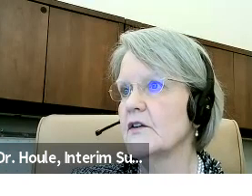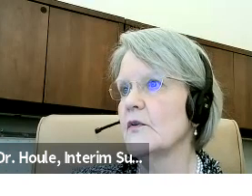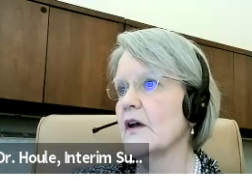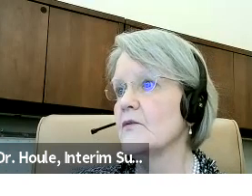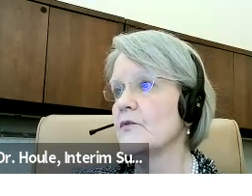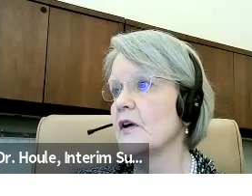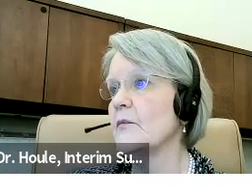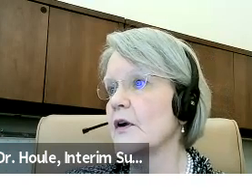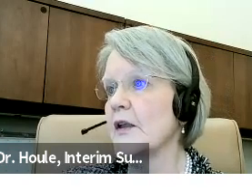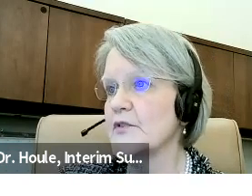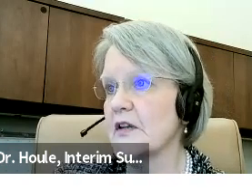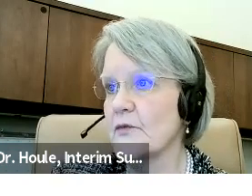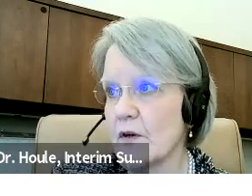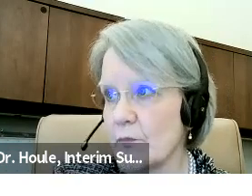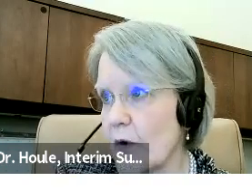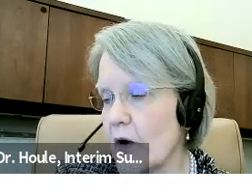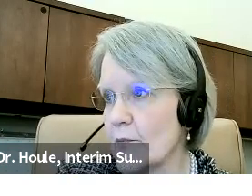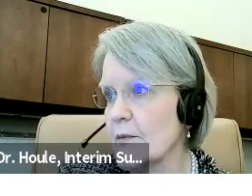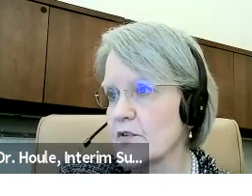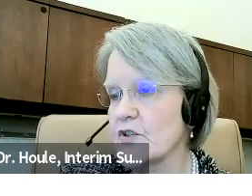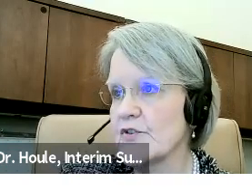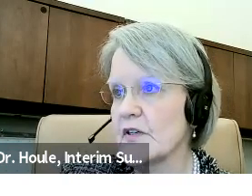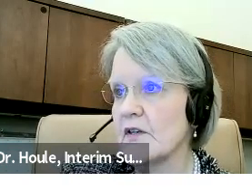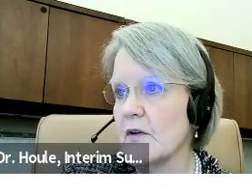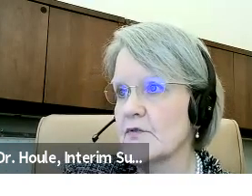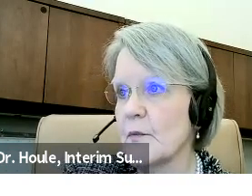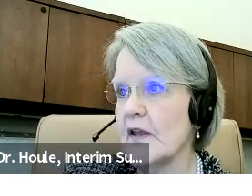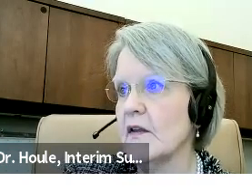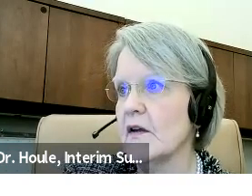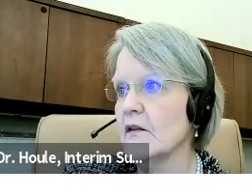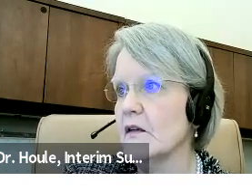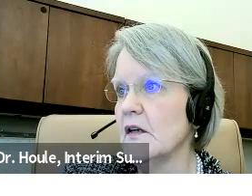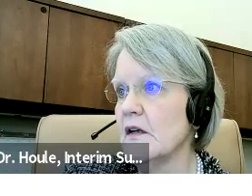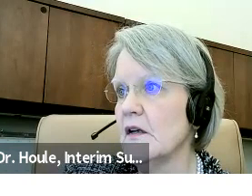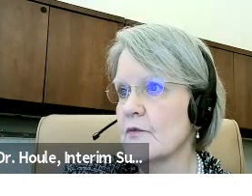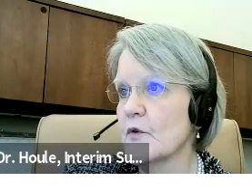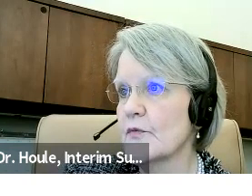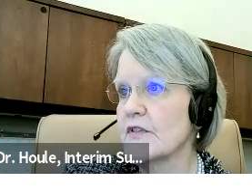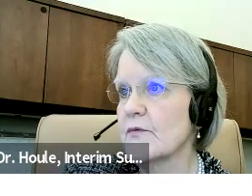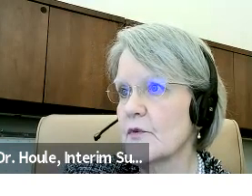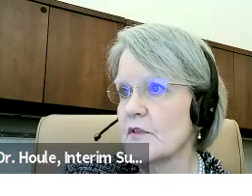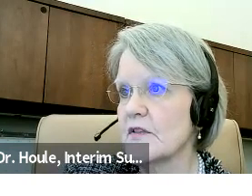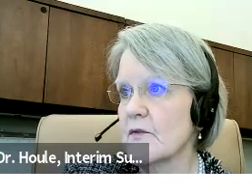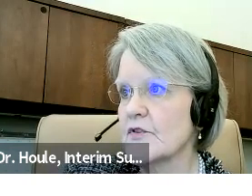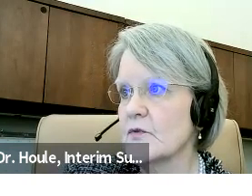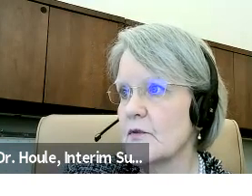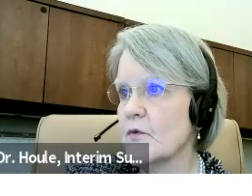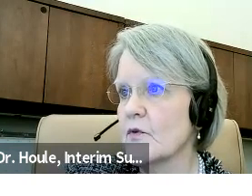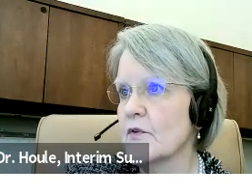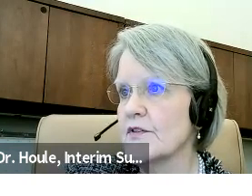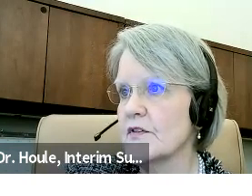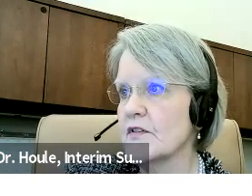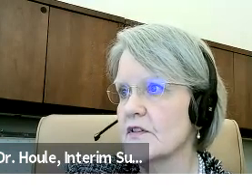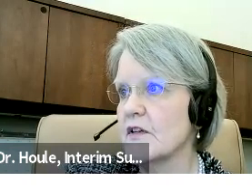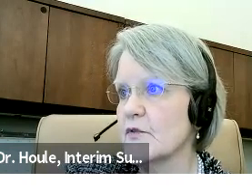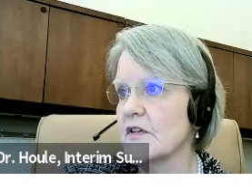that you know, we have about 8% of our population here tonight is from AEL, 34% from Discovery School at